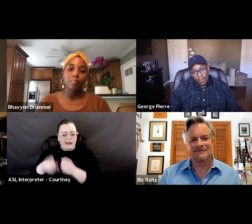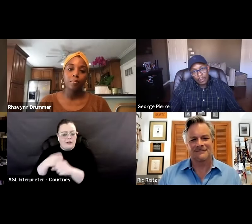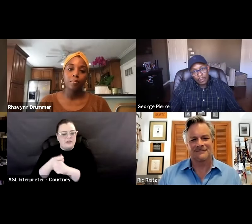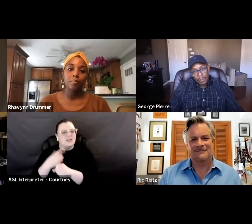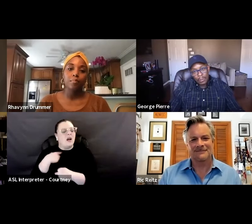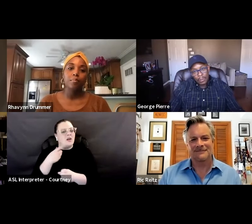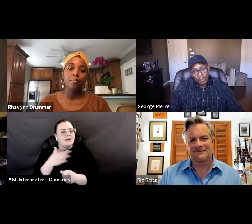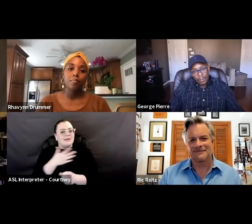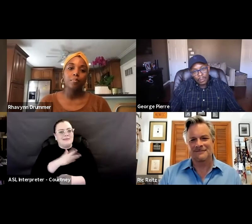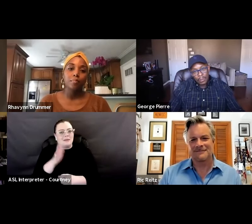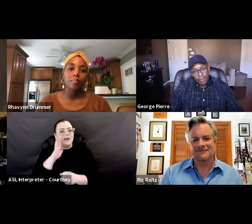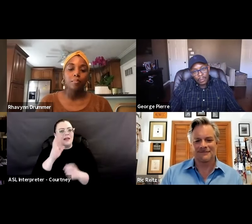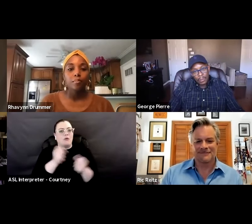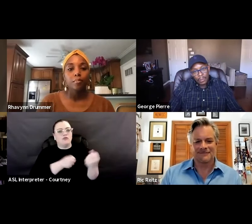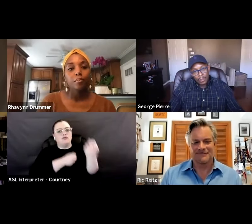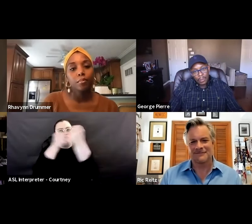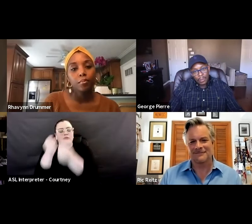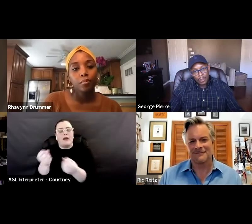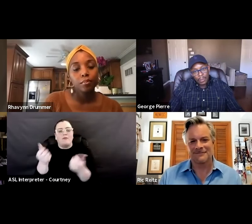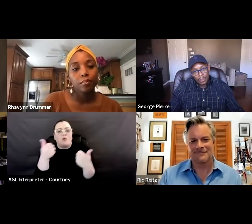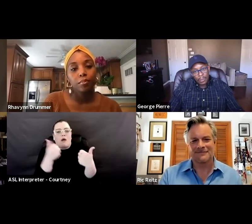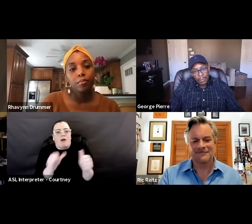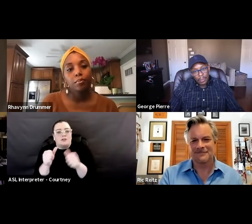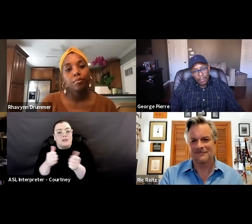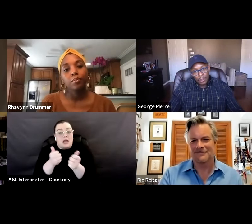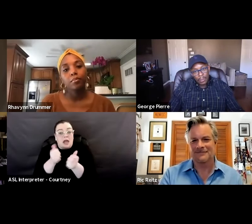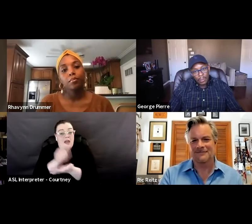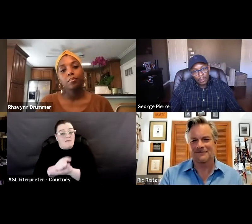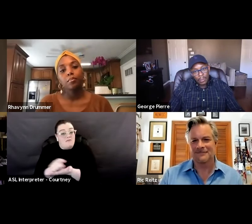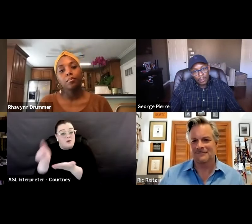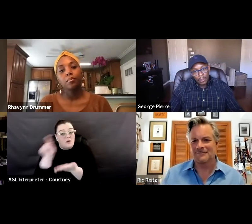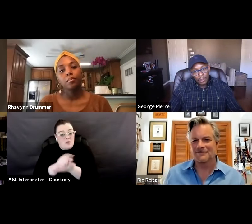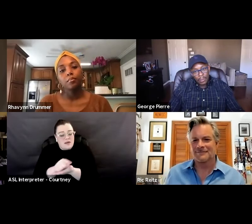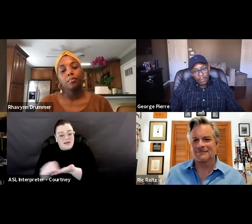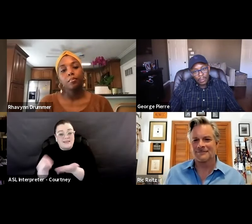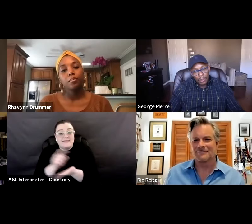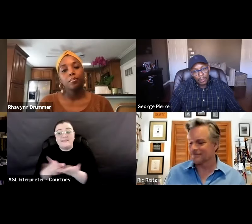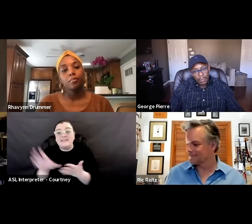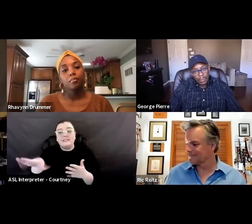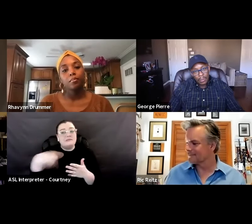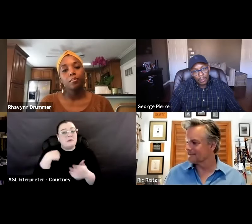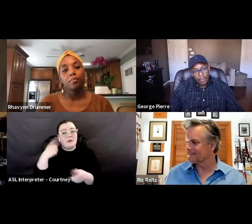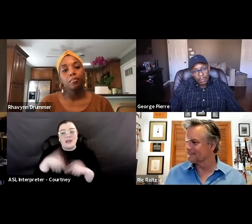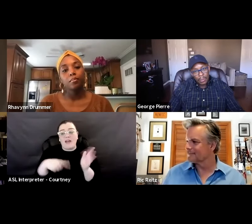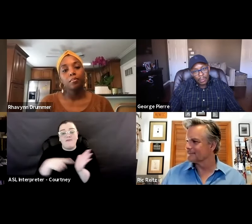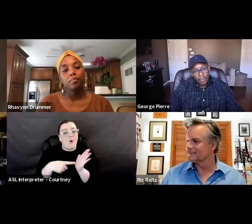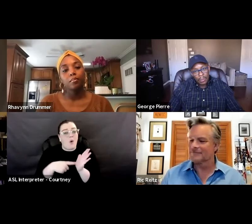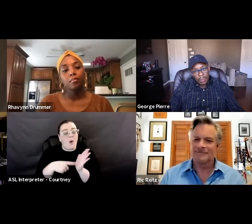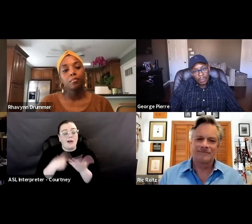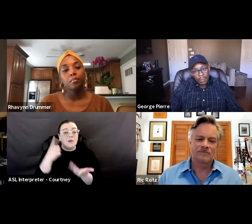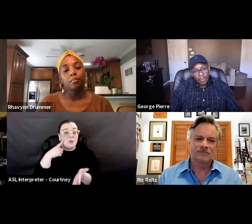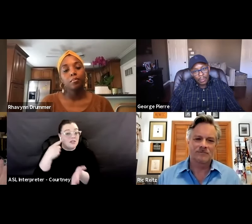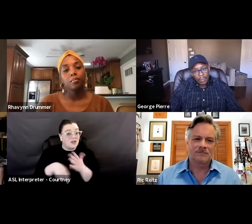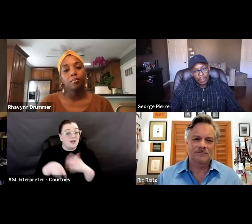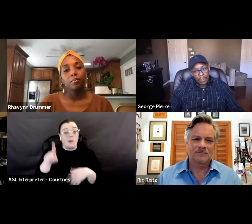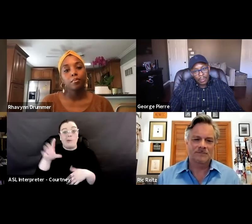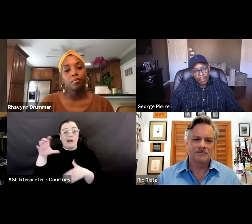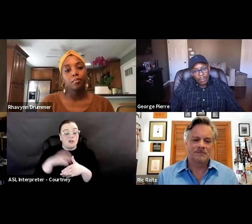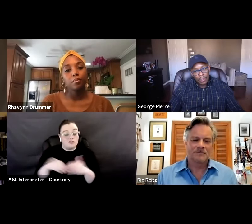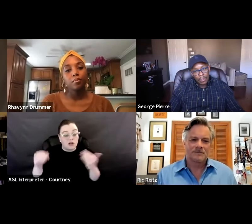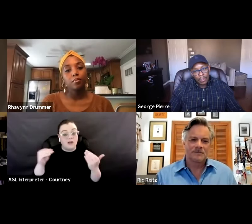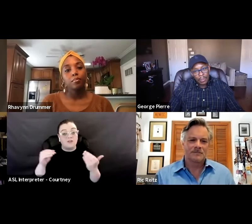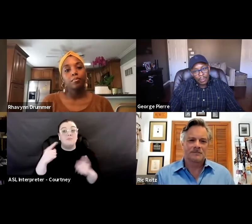every 7 or 8 days for episodic television simply said, we can't afford to come. It was going to cost $100 literally in an